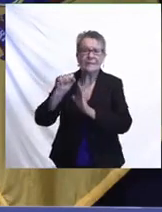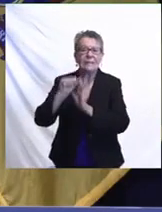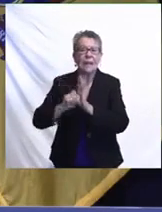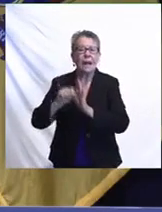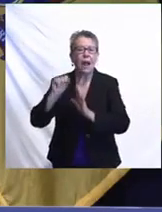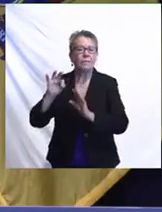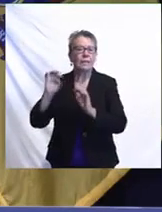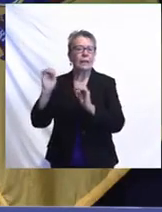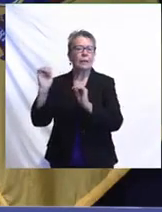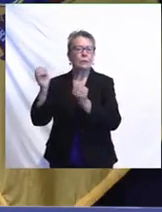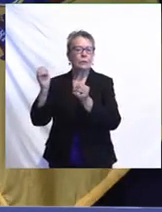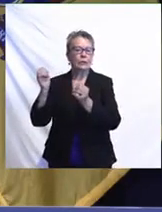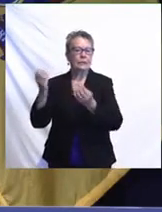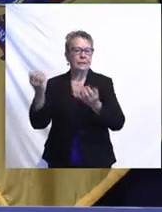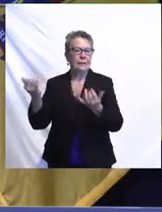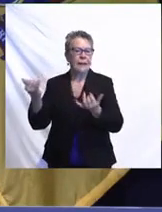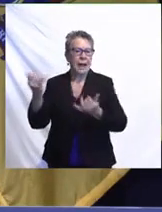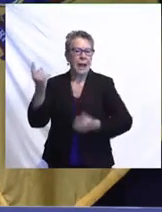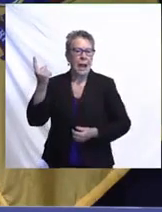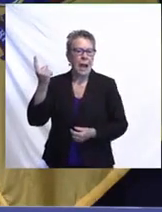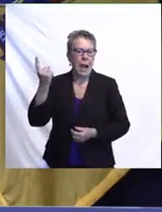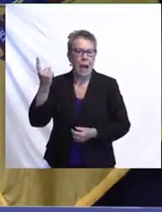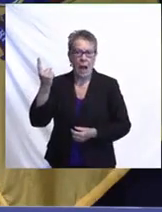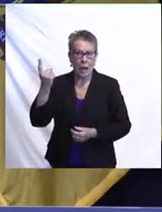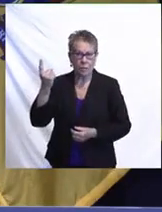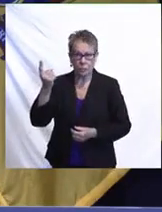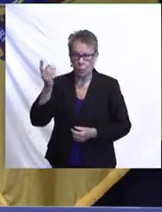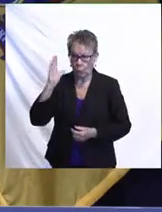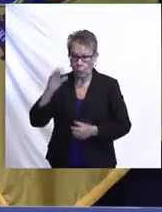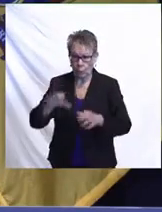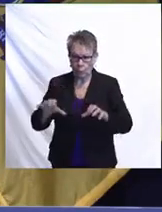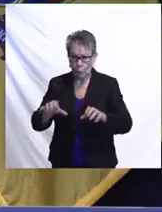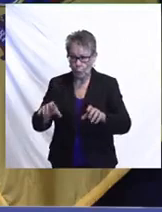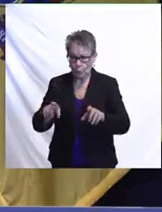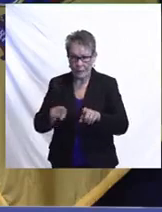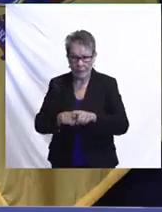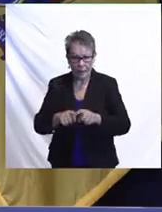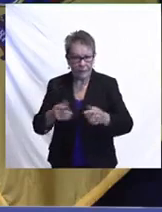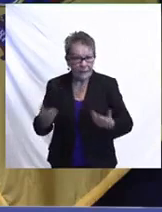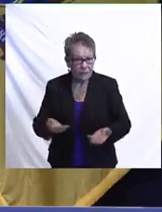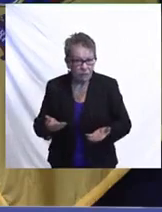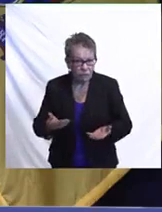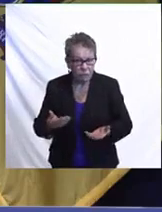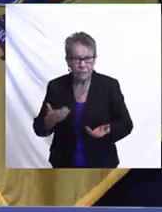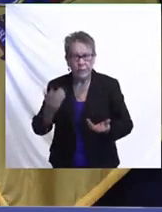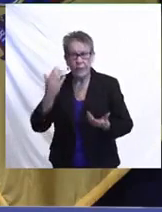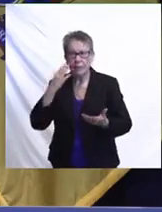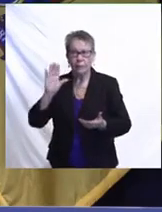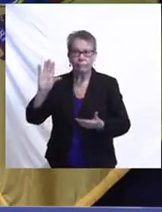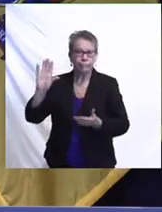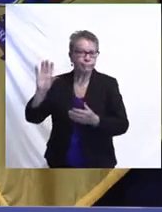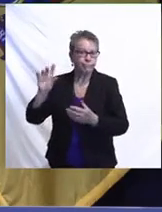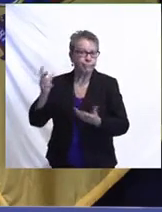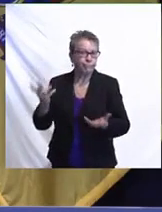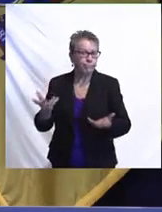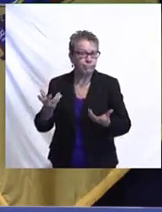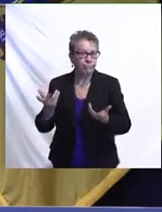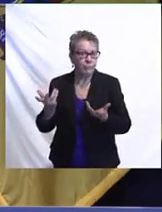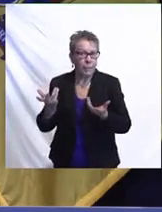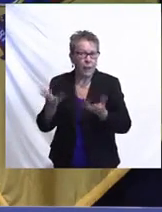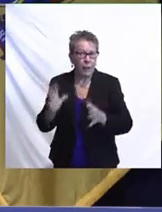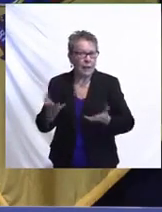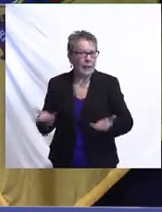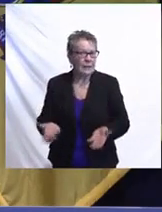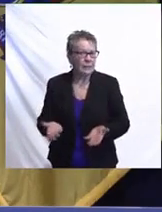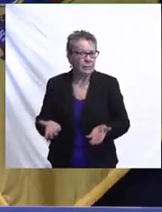did, Paramount will correct me if I'm wrong, everything that Governor Hochul has wanted to do in New York, we already have in place either through the state of